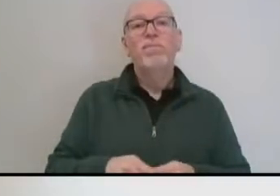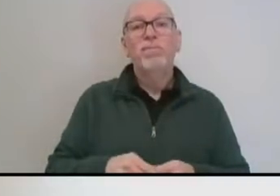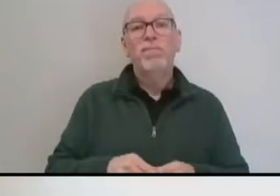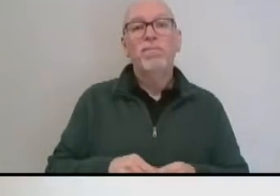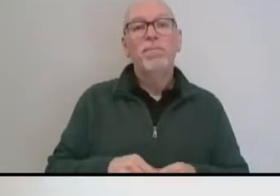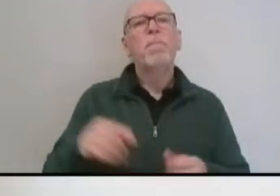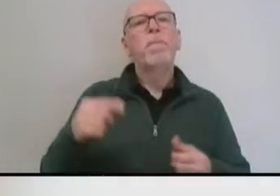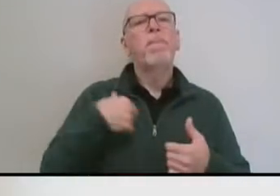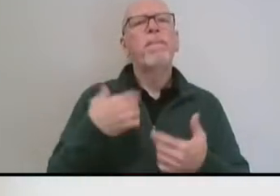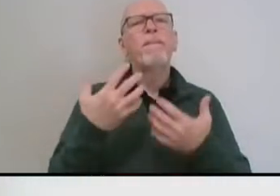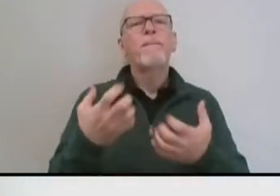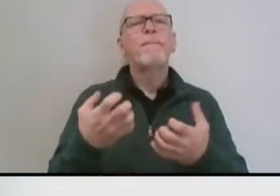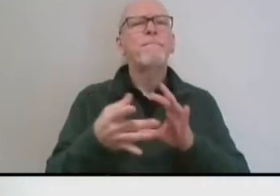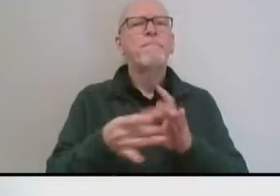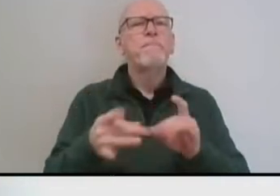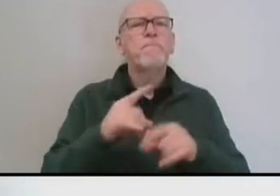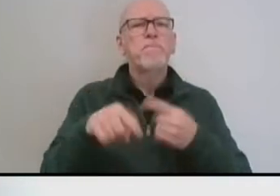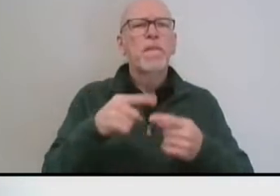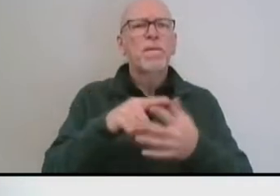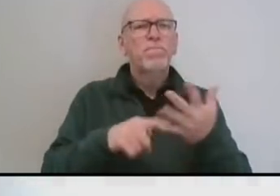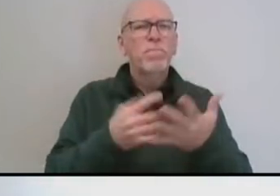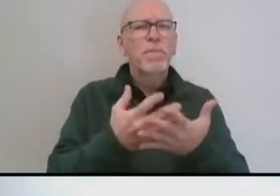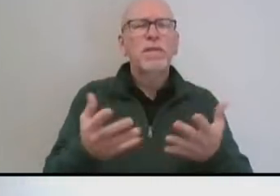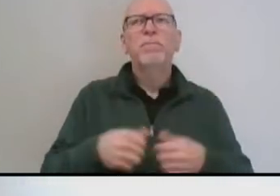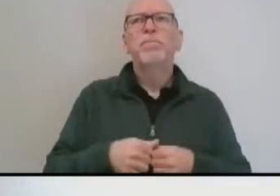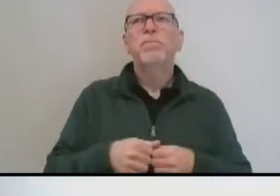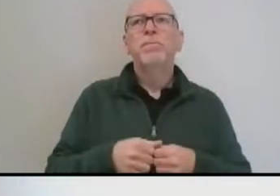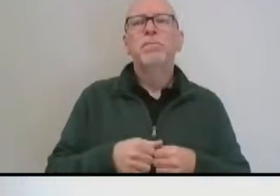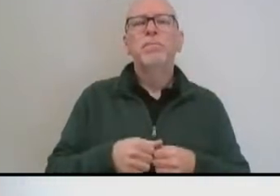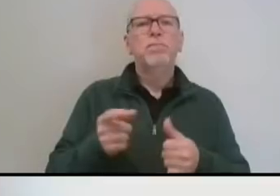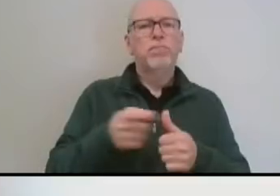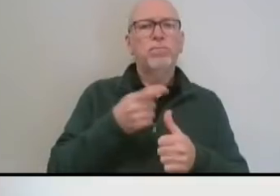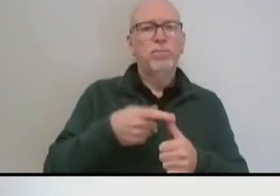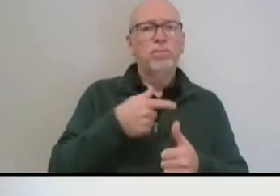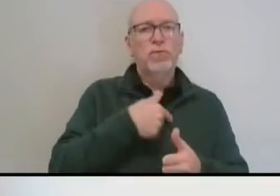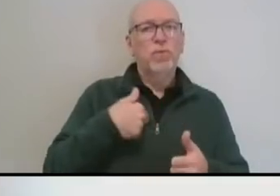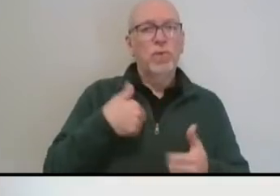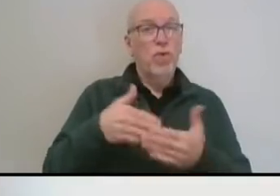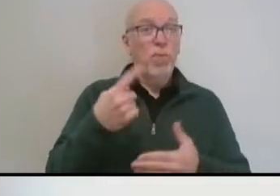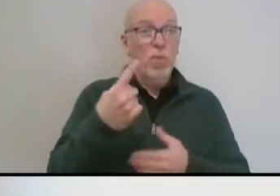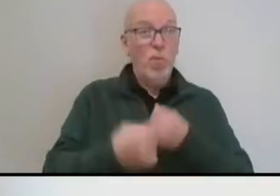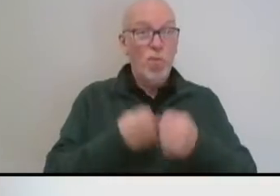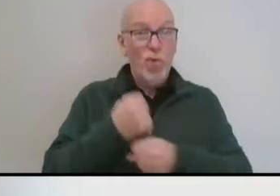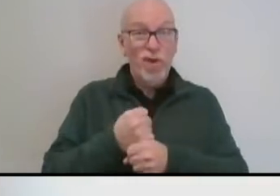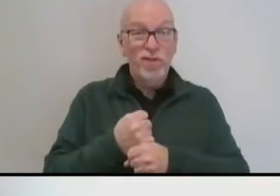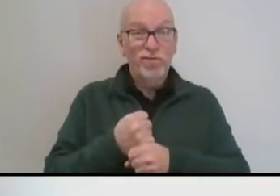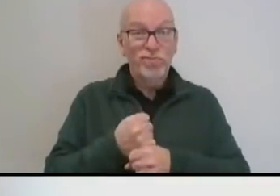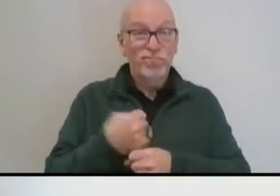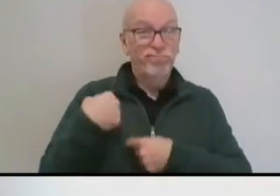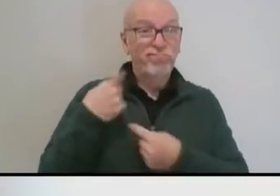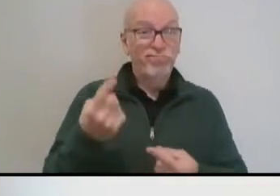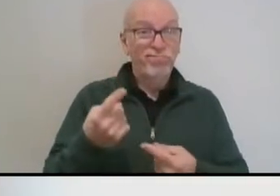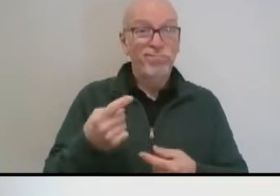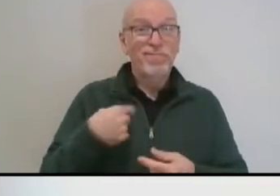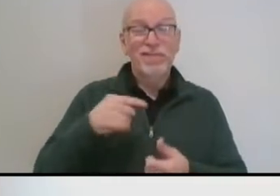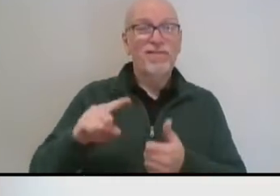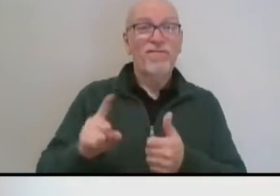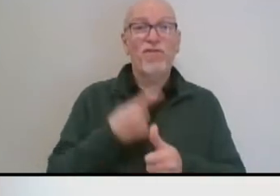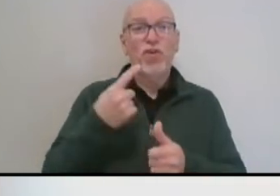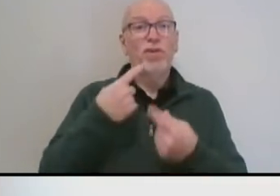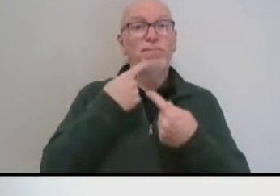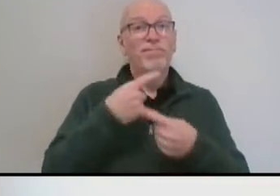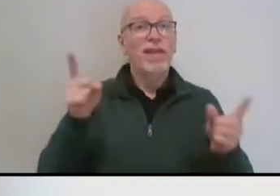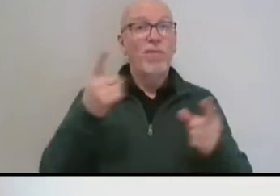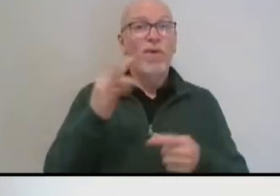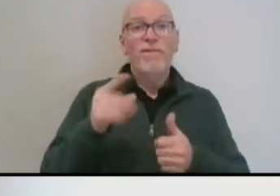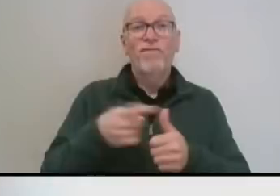I do want to talk about a couple of things. First of all, we're almost at the 1 year mark now where I first announced, one of the first